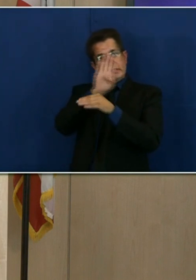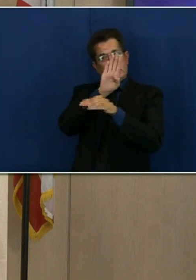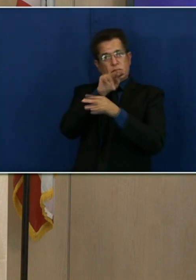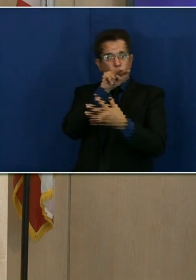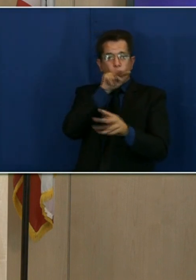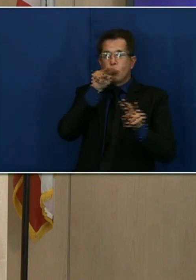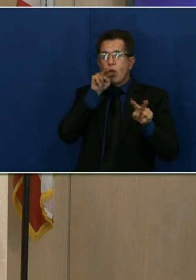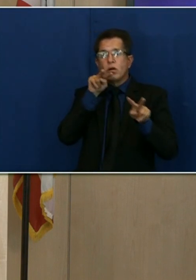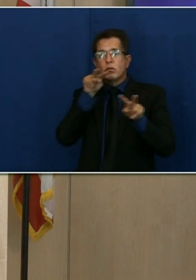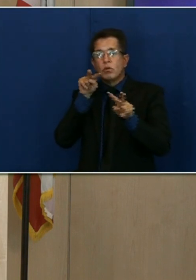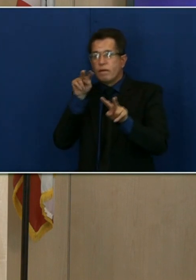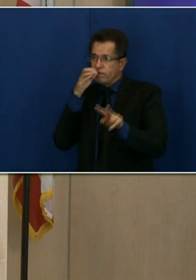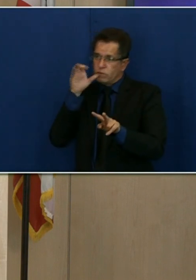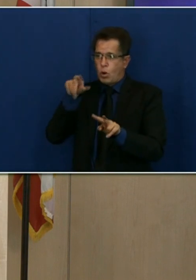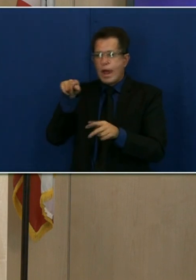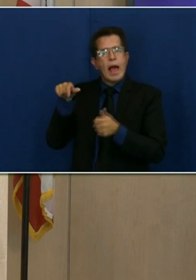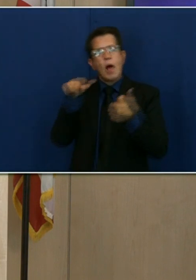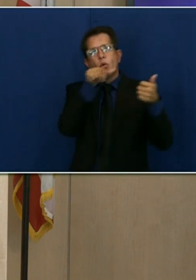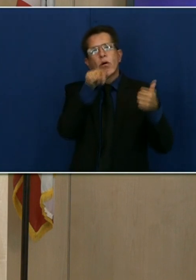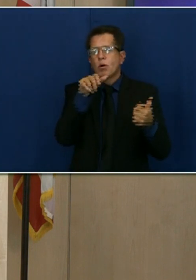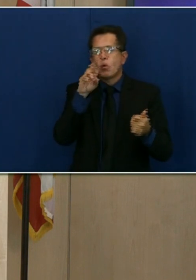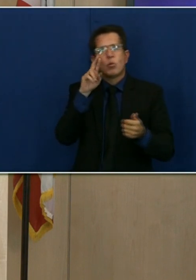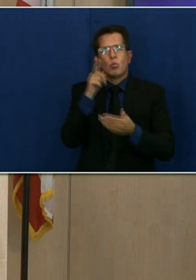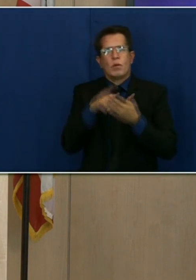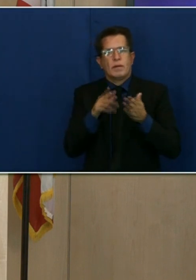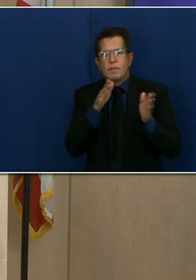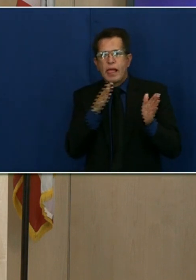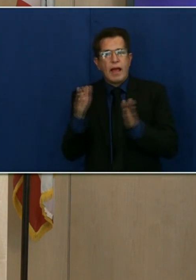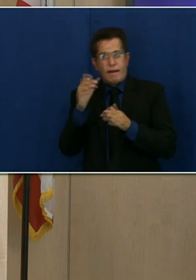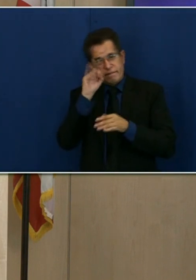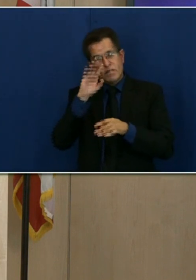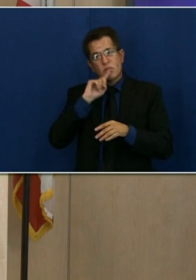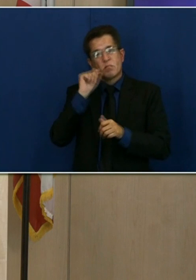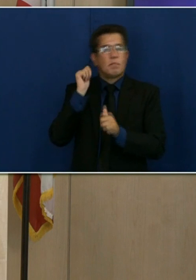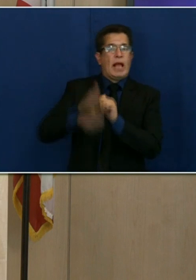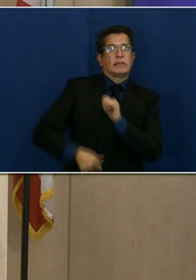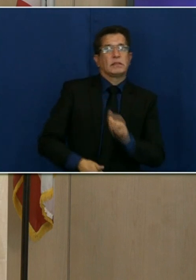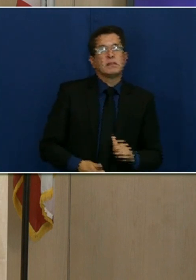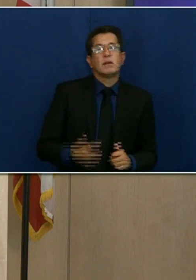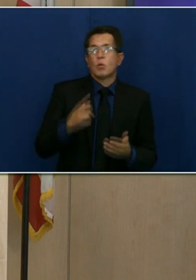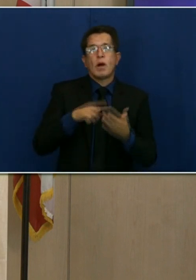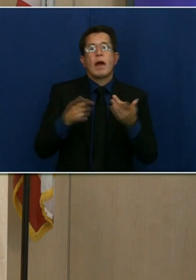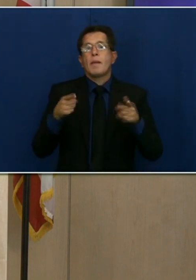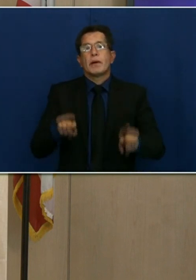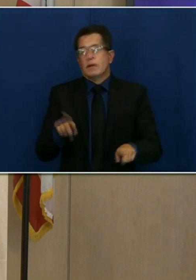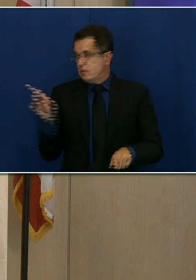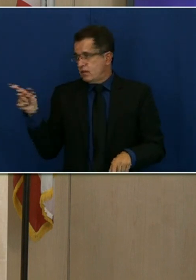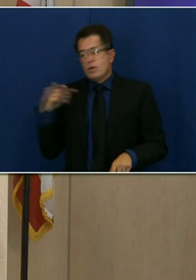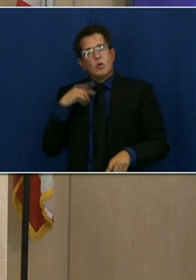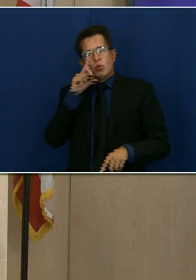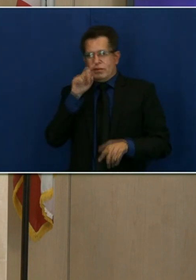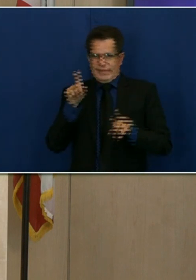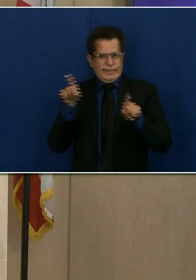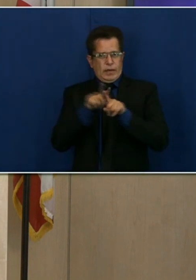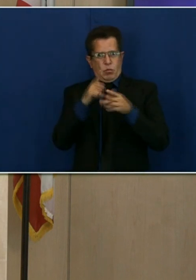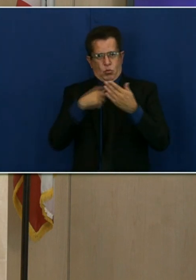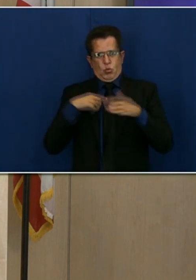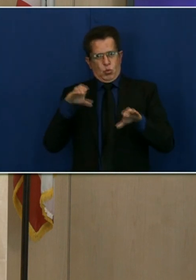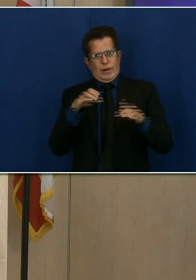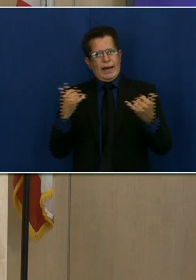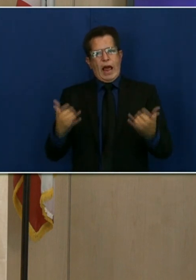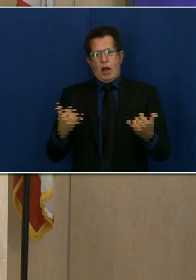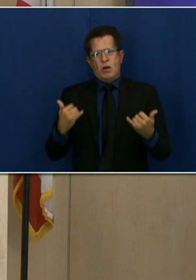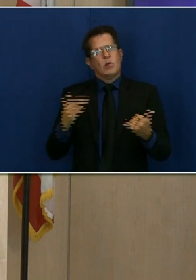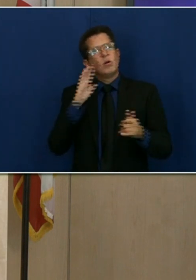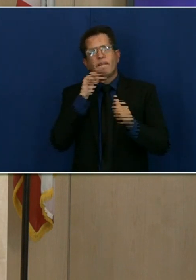force people to move back outdoors? How would that work if this did come to pass? We would do exactly what we're doing now, Paul. We would